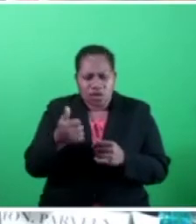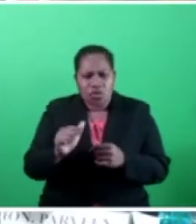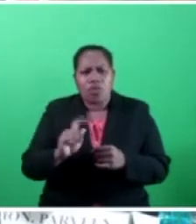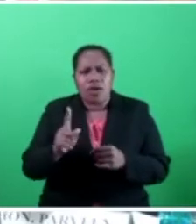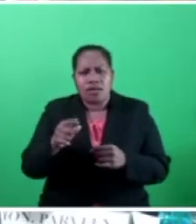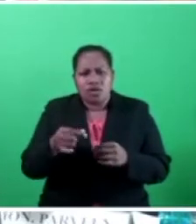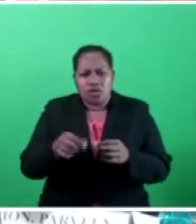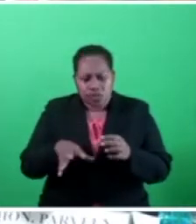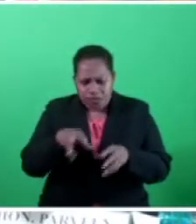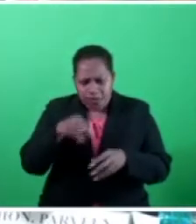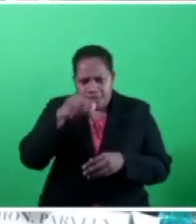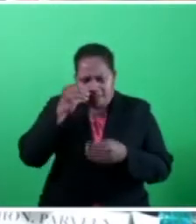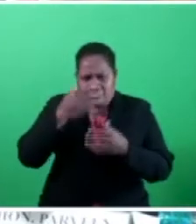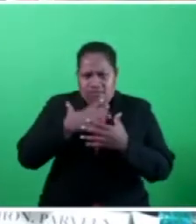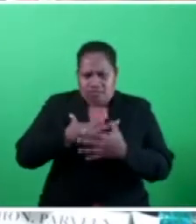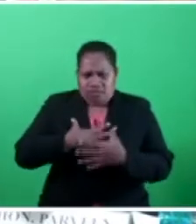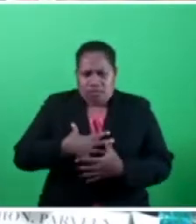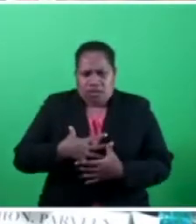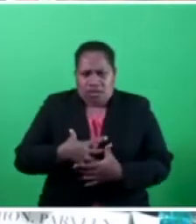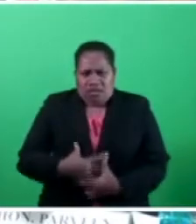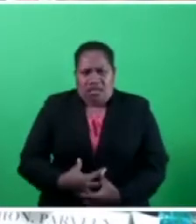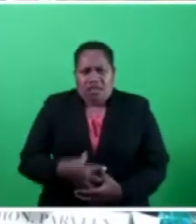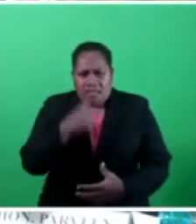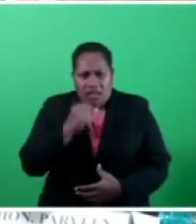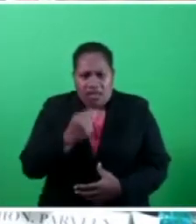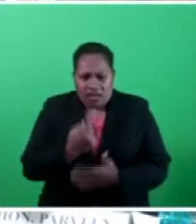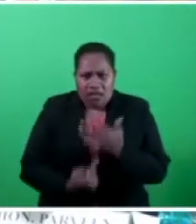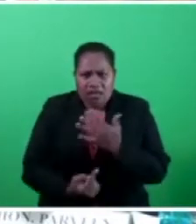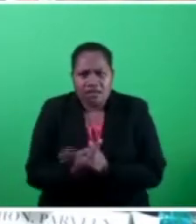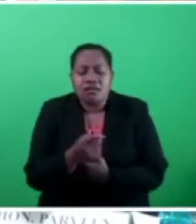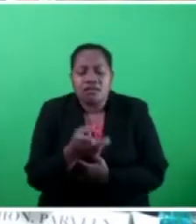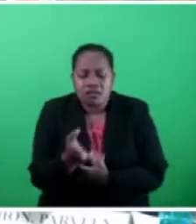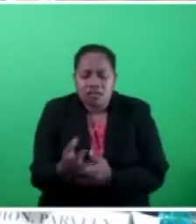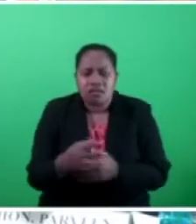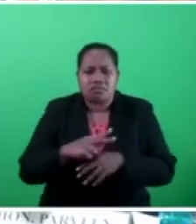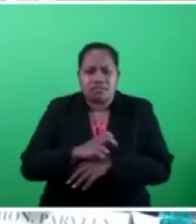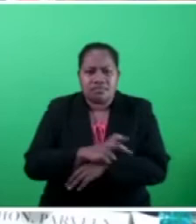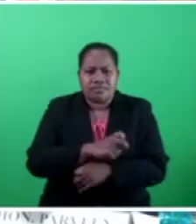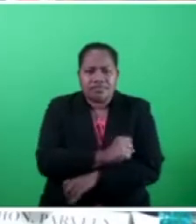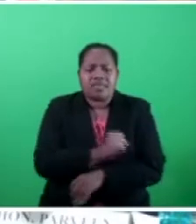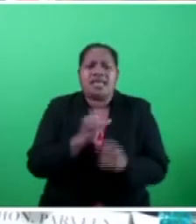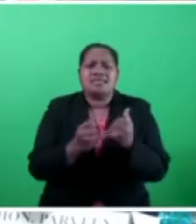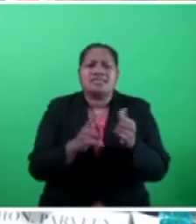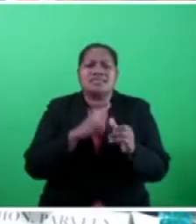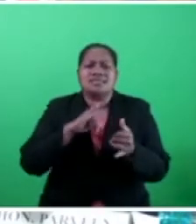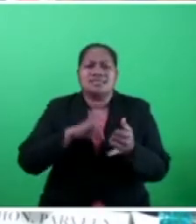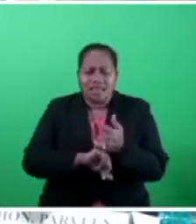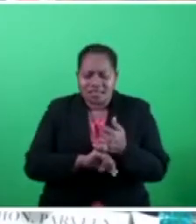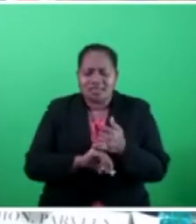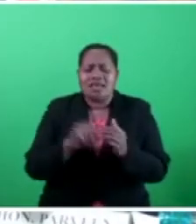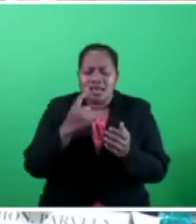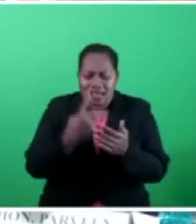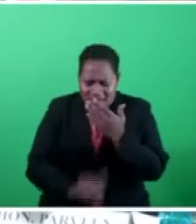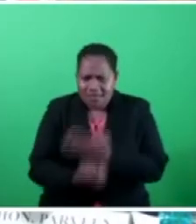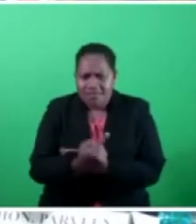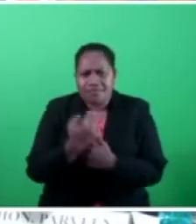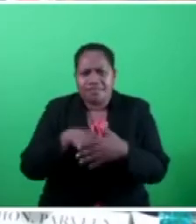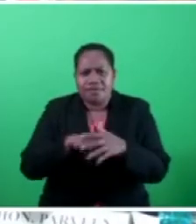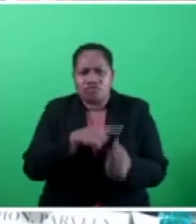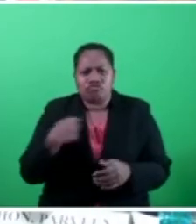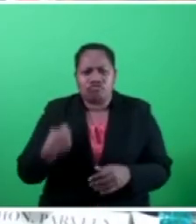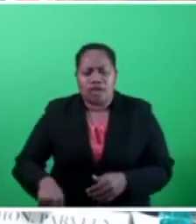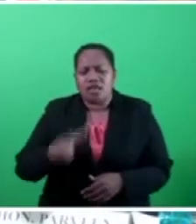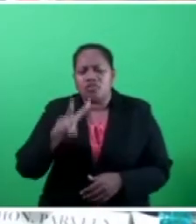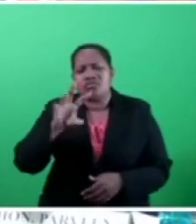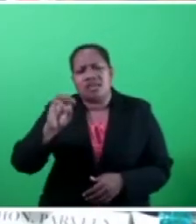which affected countries around the Arabian Peninsula in 2012. And SARS, as we know, originated in China in 2003. We